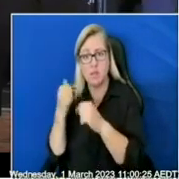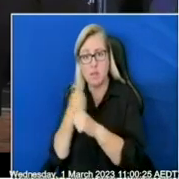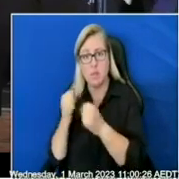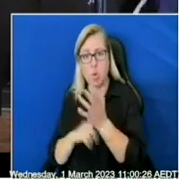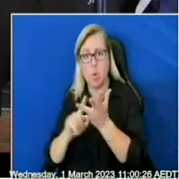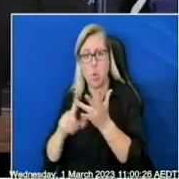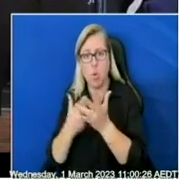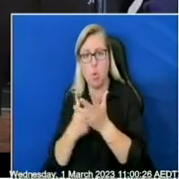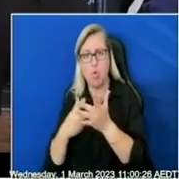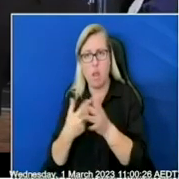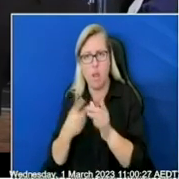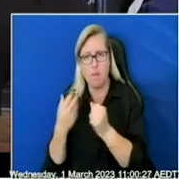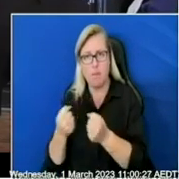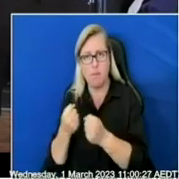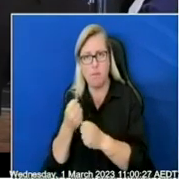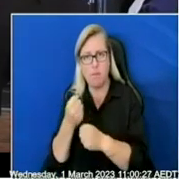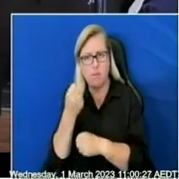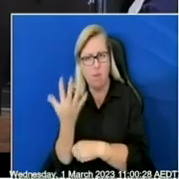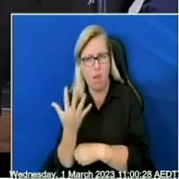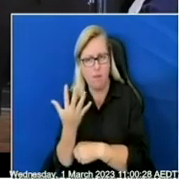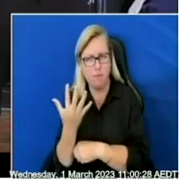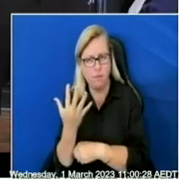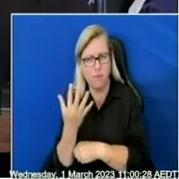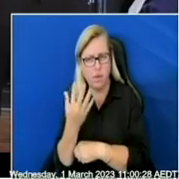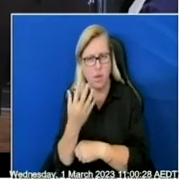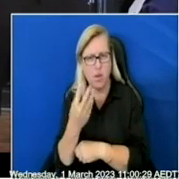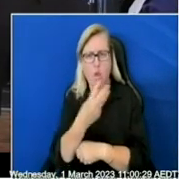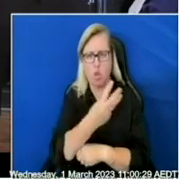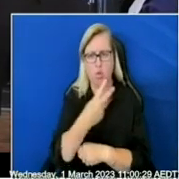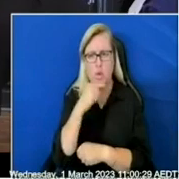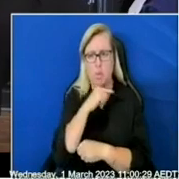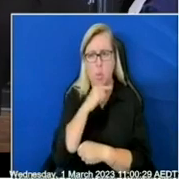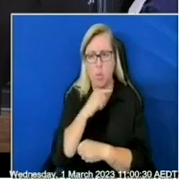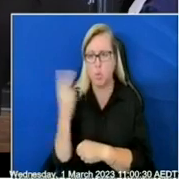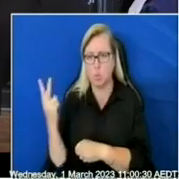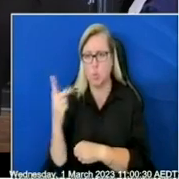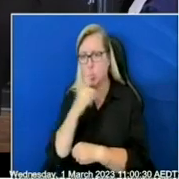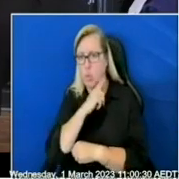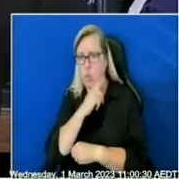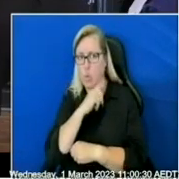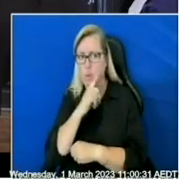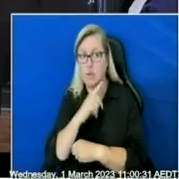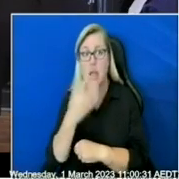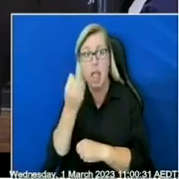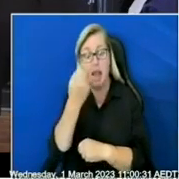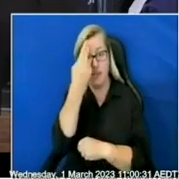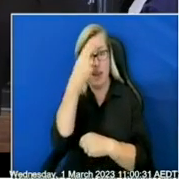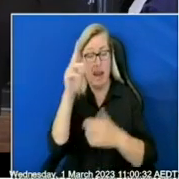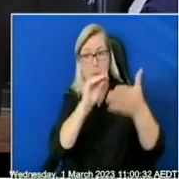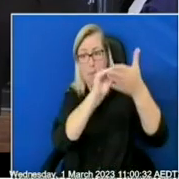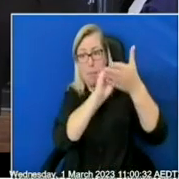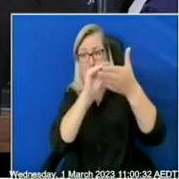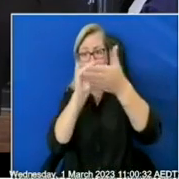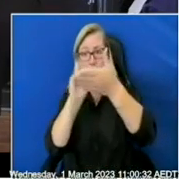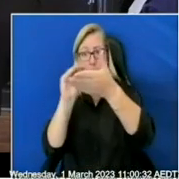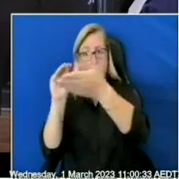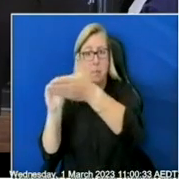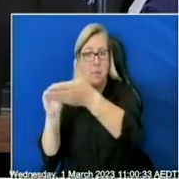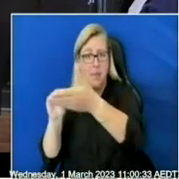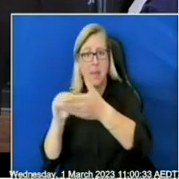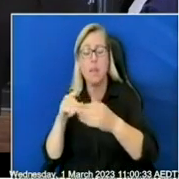five. Three boys and two girls. And I have their names up there because the three of them suicided due to